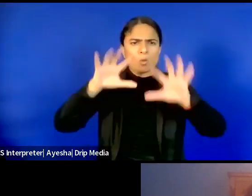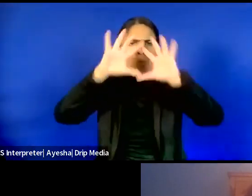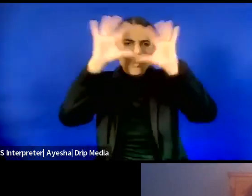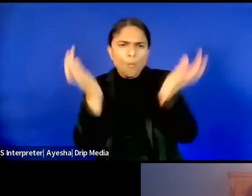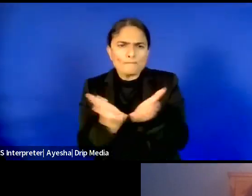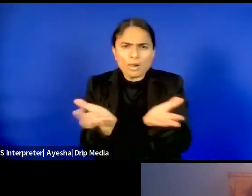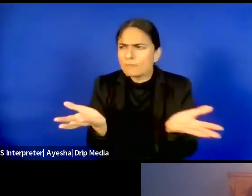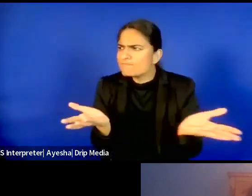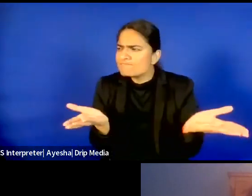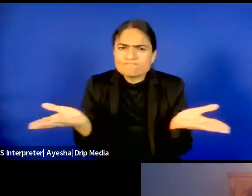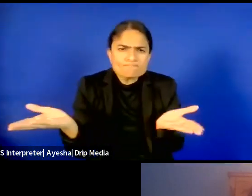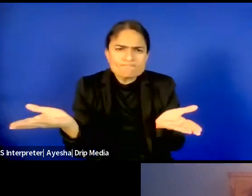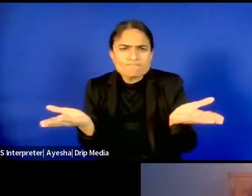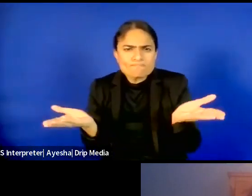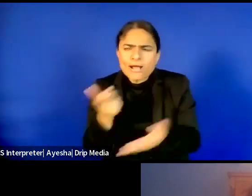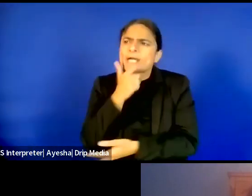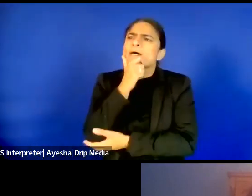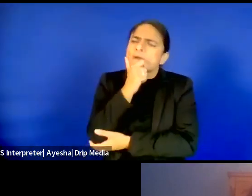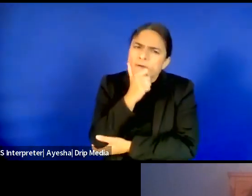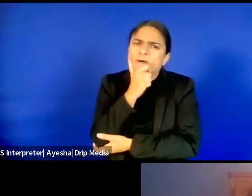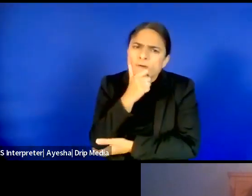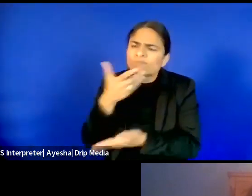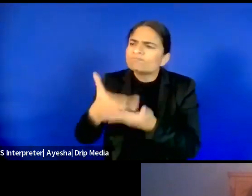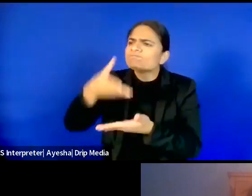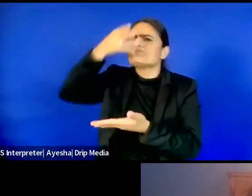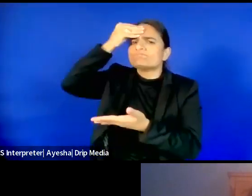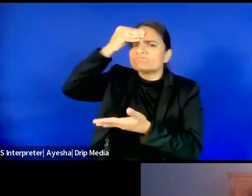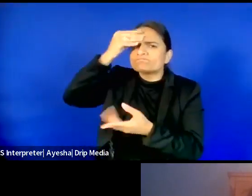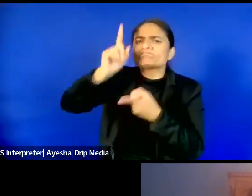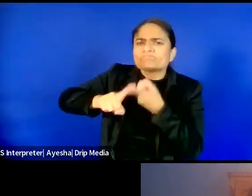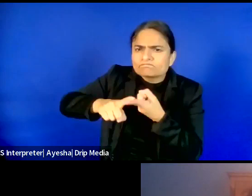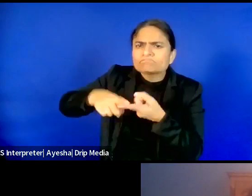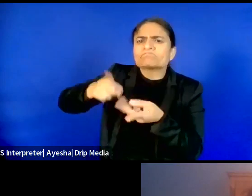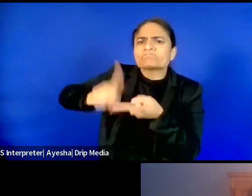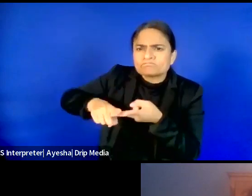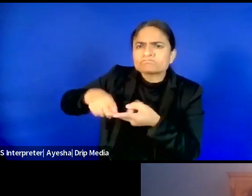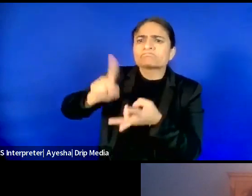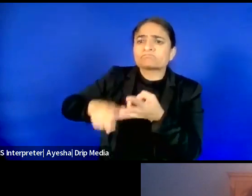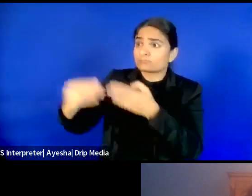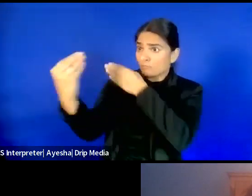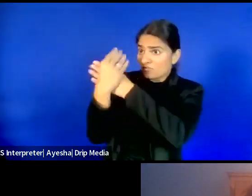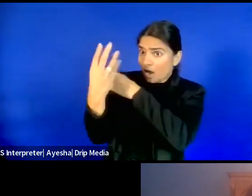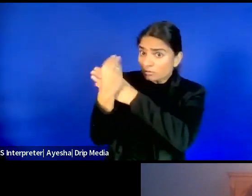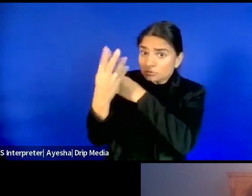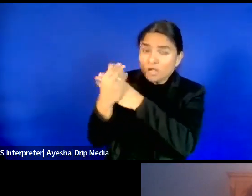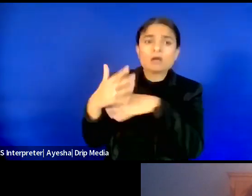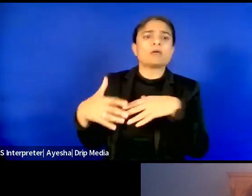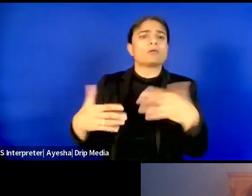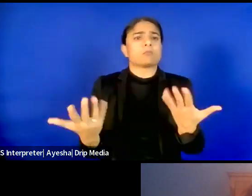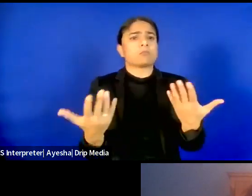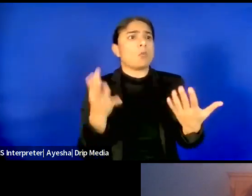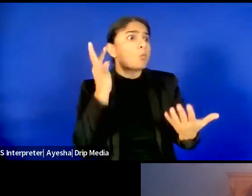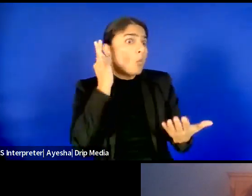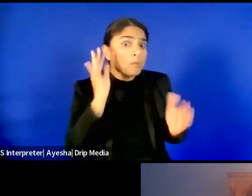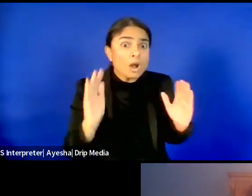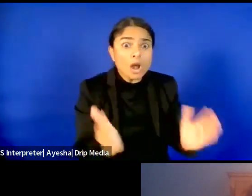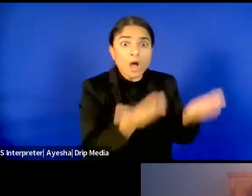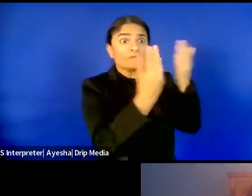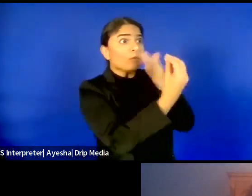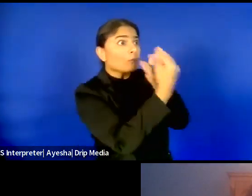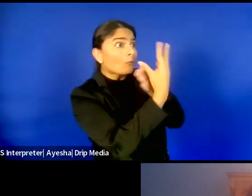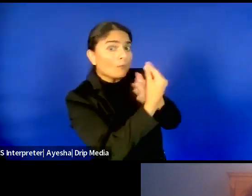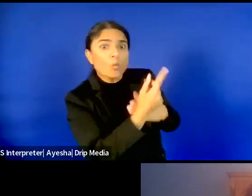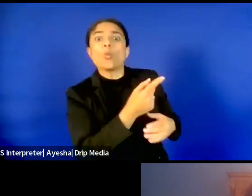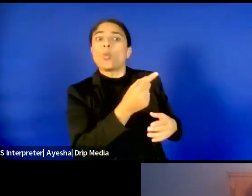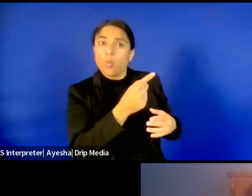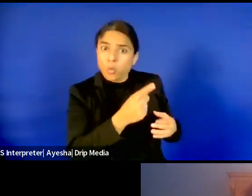through whether it's advisors like Women Enabled acted as on our advisory group, or as consultants that we brought